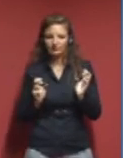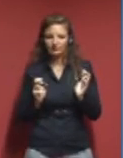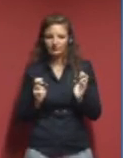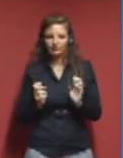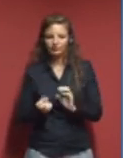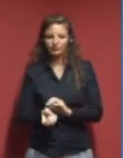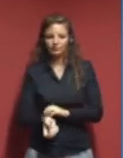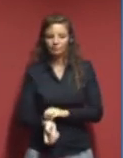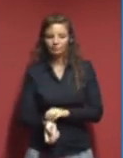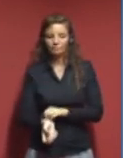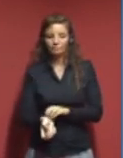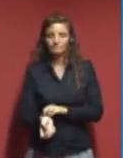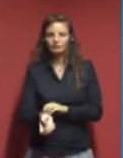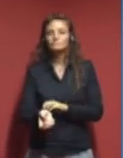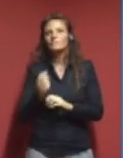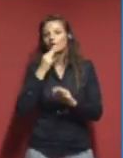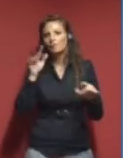And start building the frame.